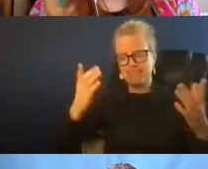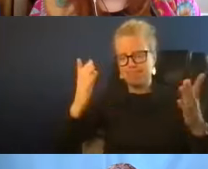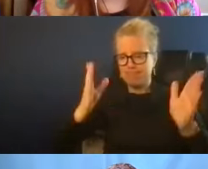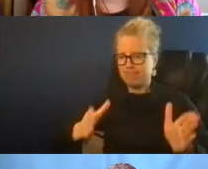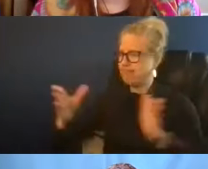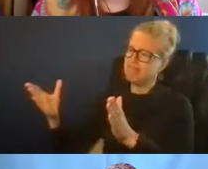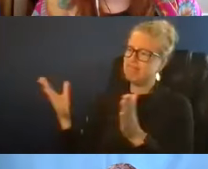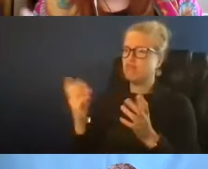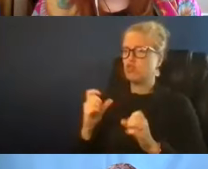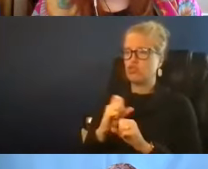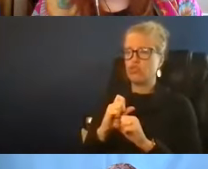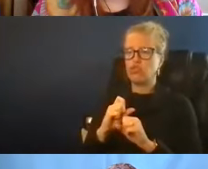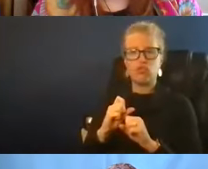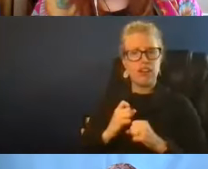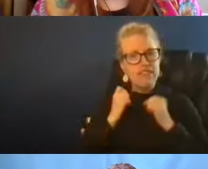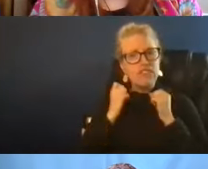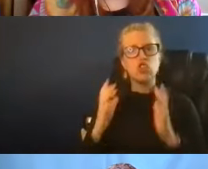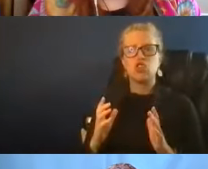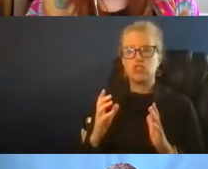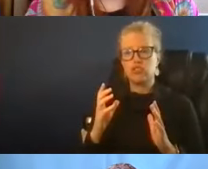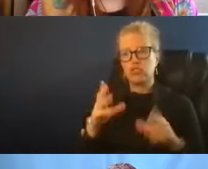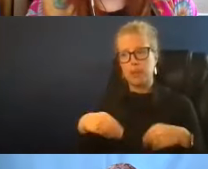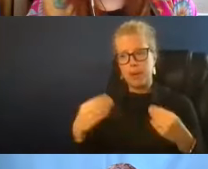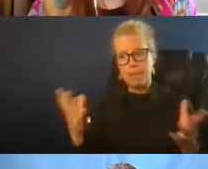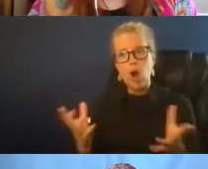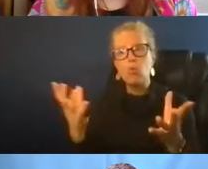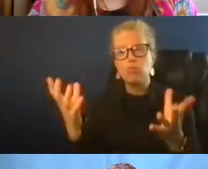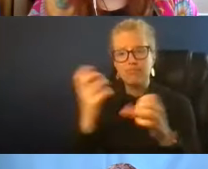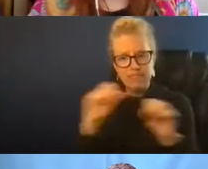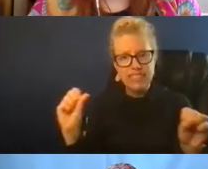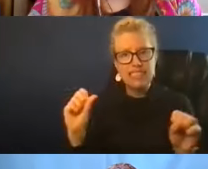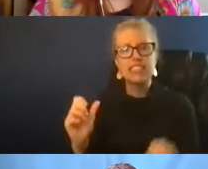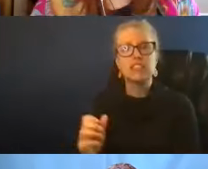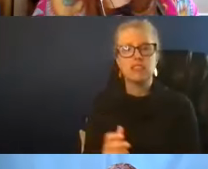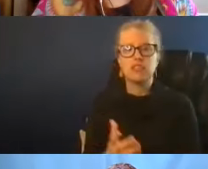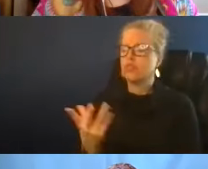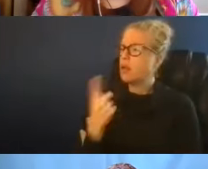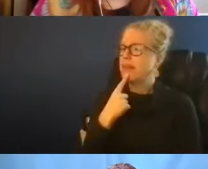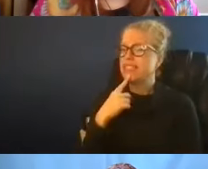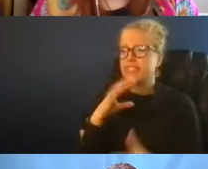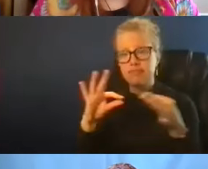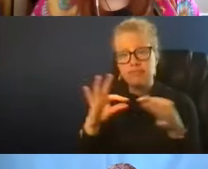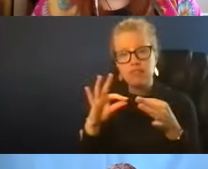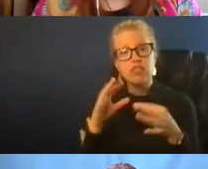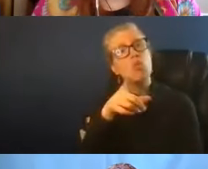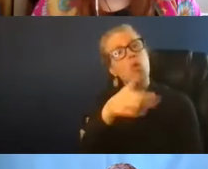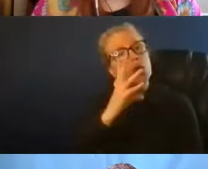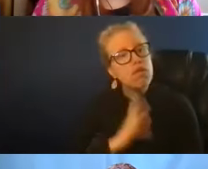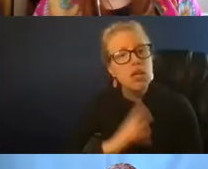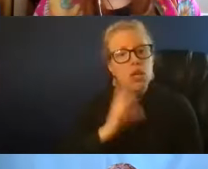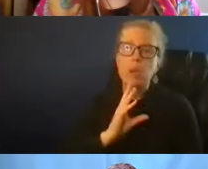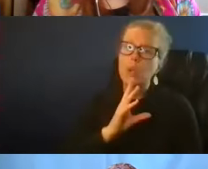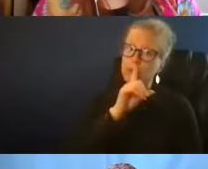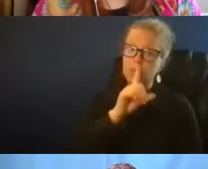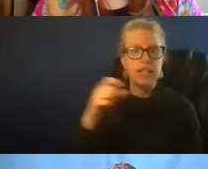victim survivors to promote safety? We might say things like, what you've been through is really